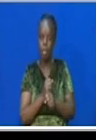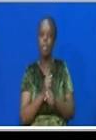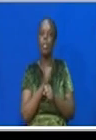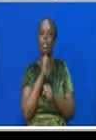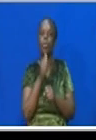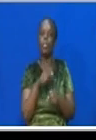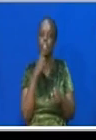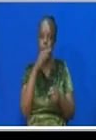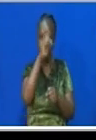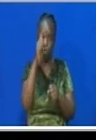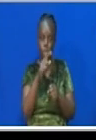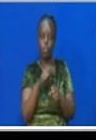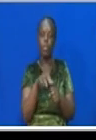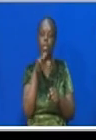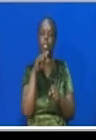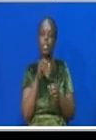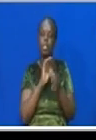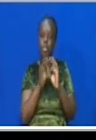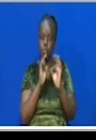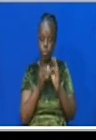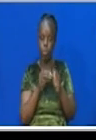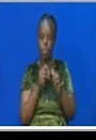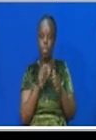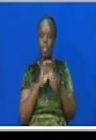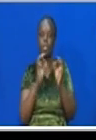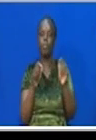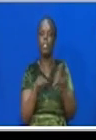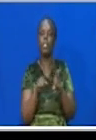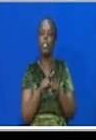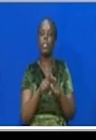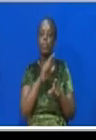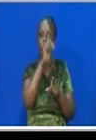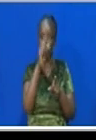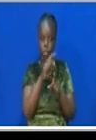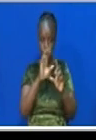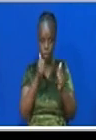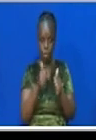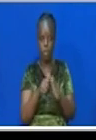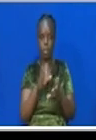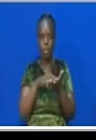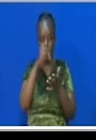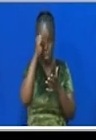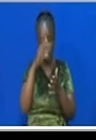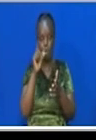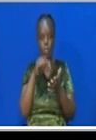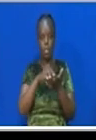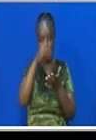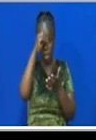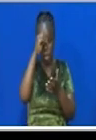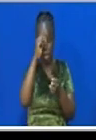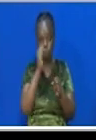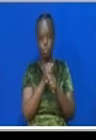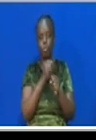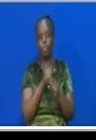but are you able to interpret the question asked? That is what the learner must always learn to do.